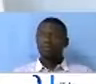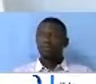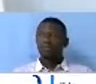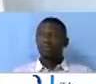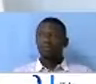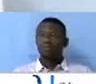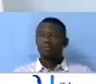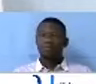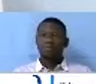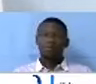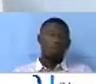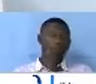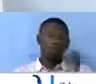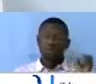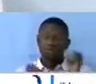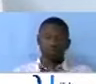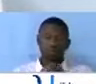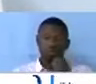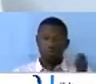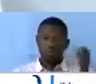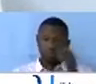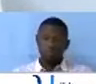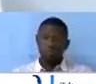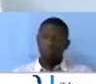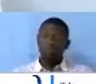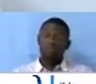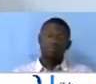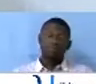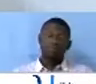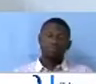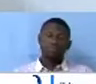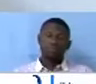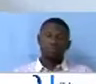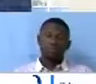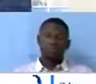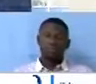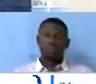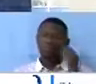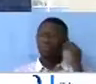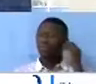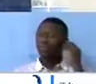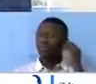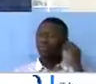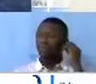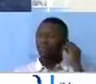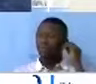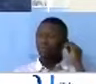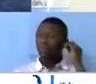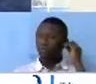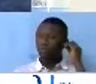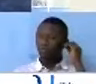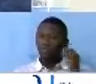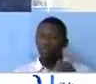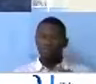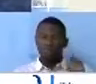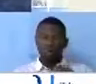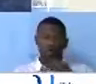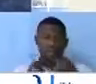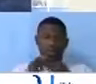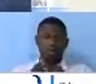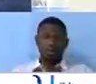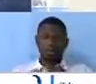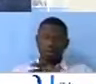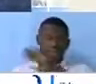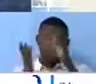To come together. And as a result of which, well, on that one, well, everybody here has